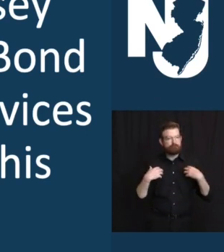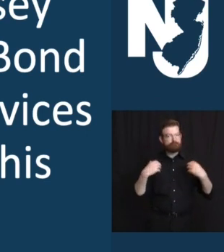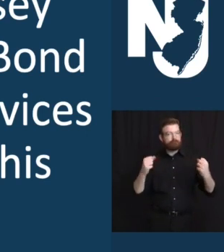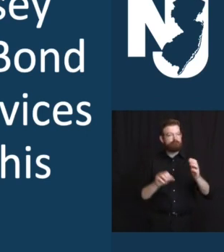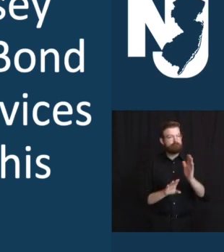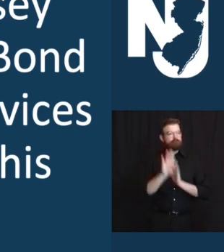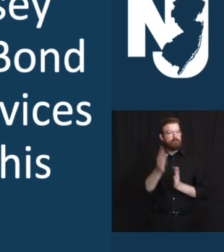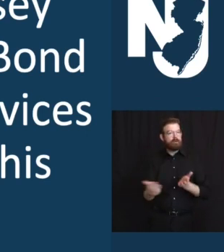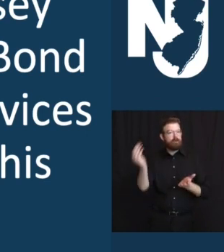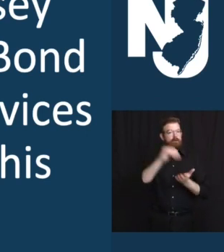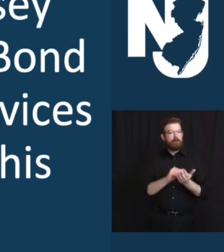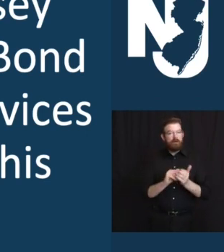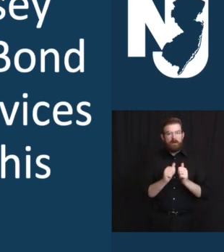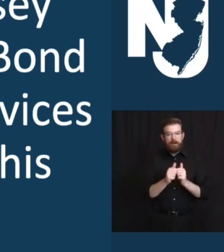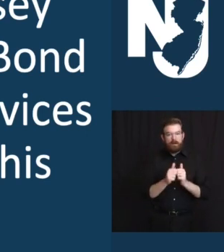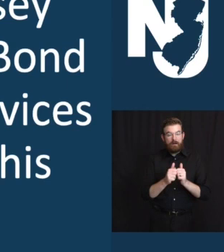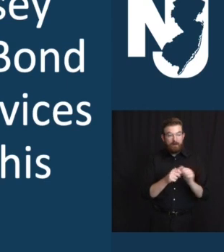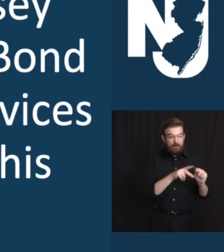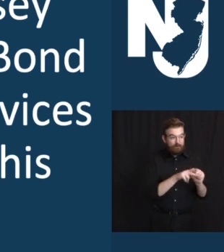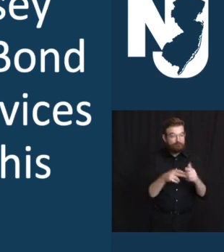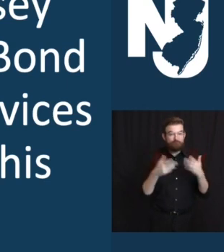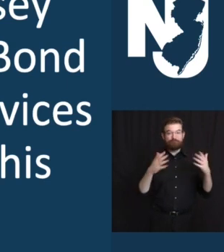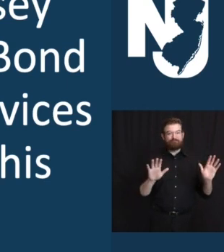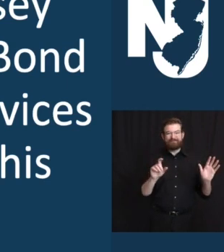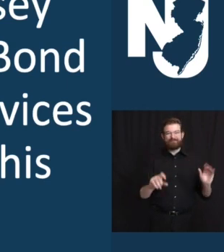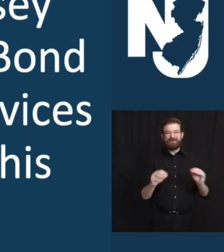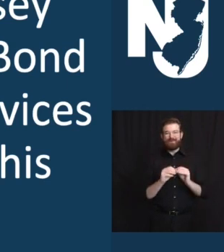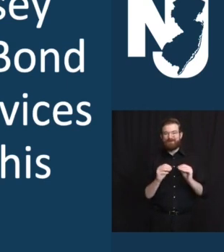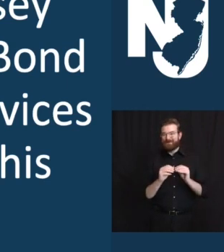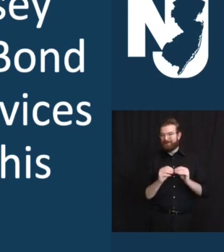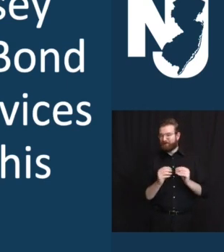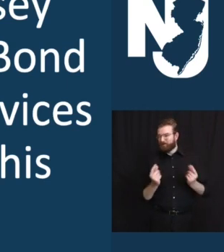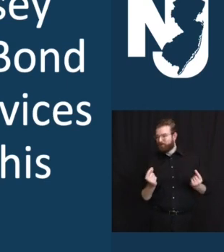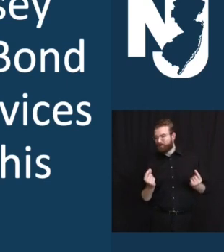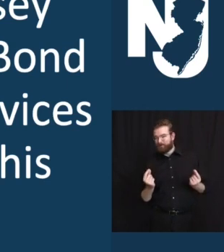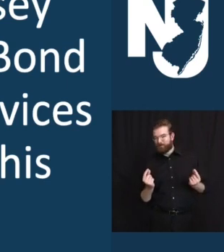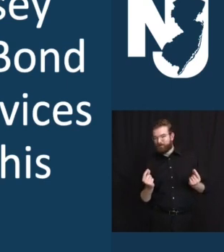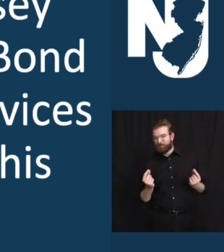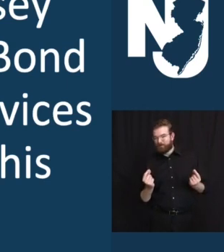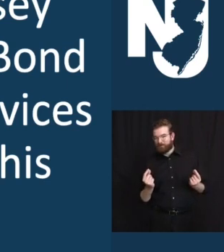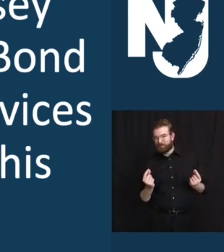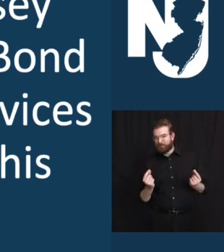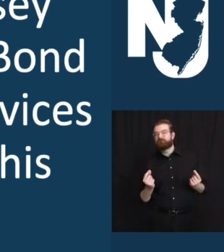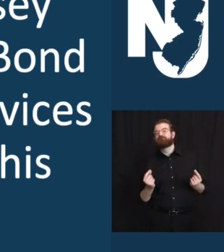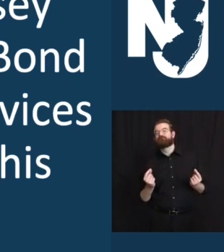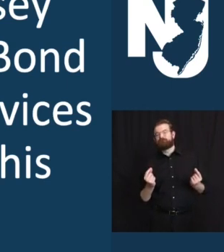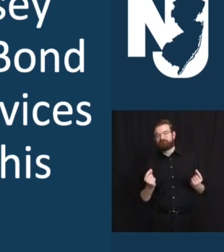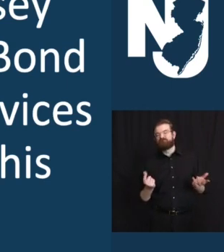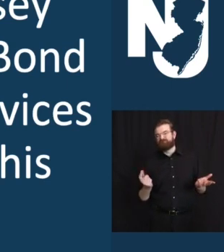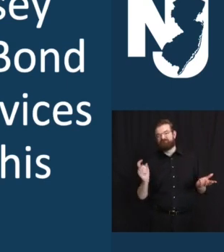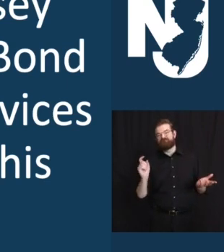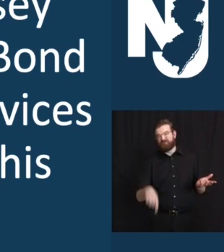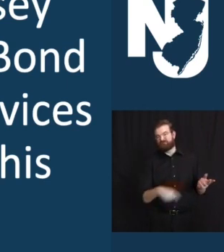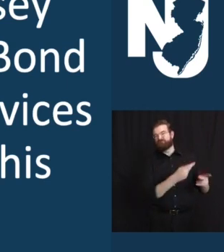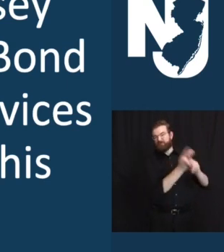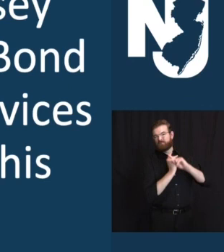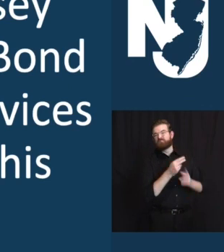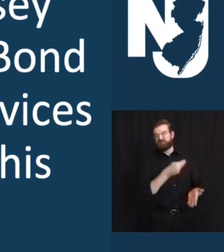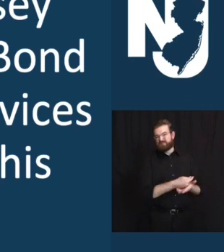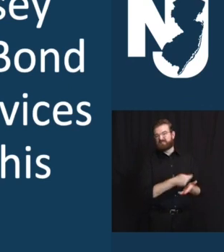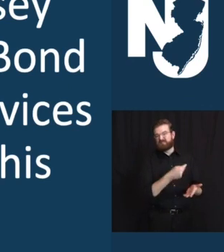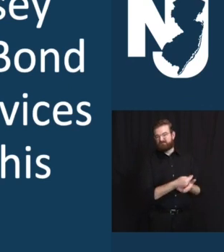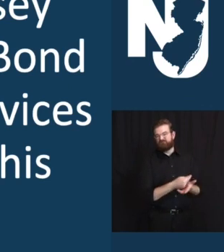pushed backward. And absent this step, I have yet to hear one idea from its opponents as to how they would move us